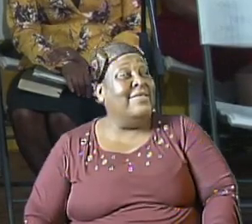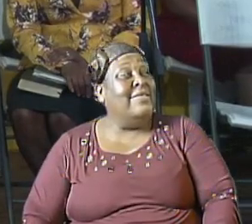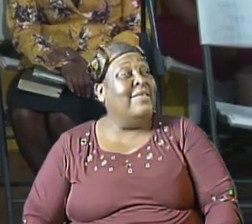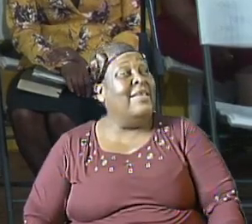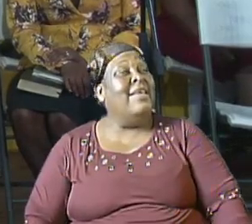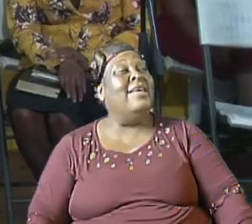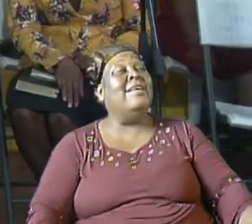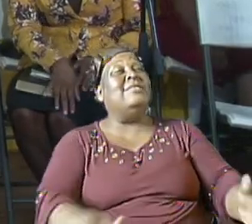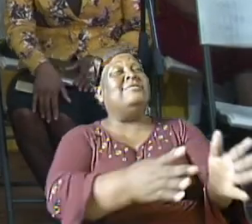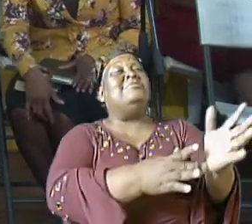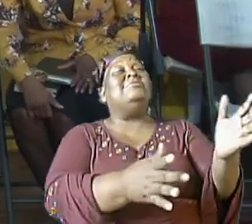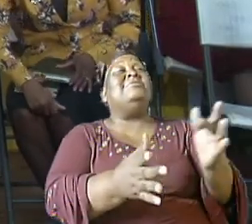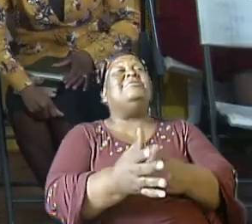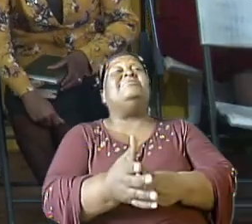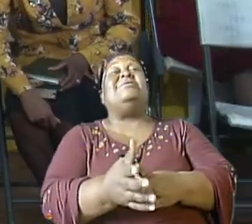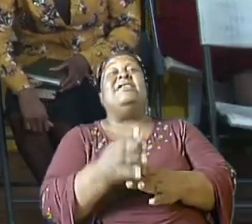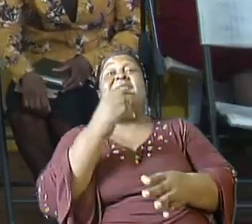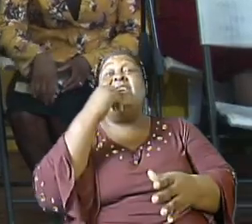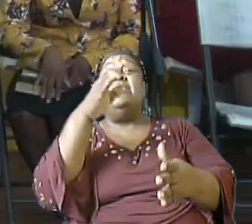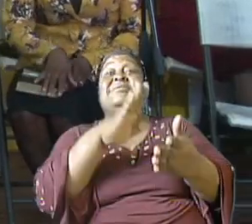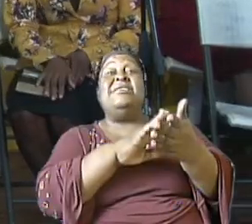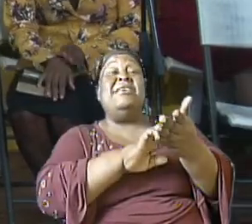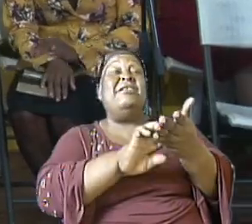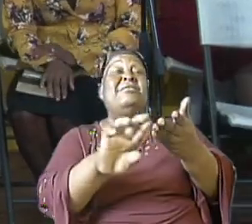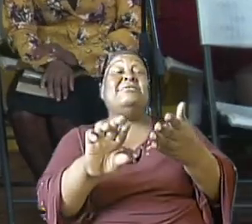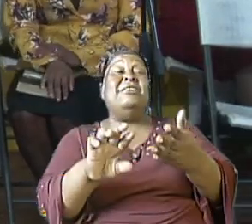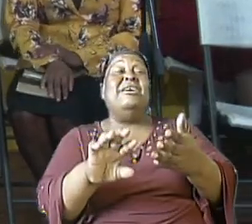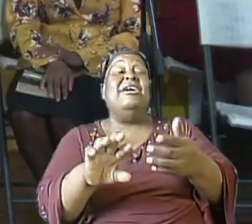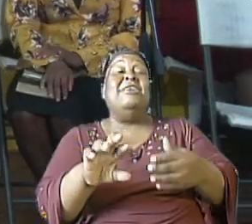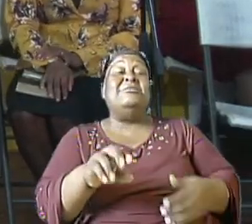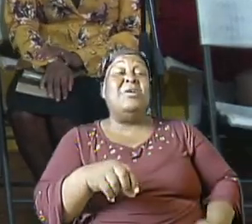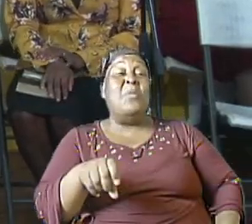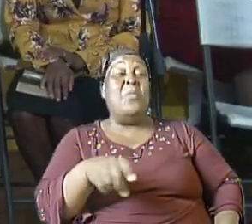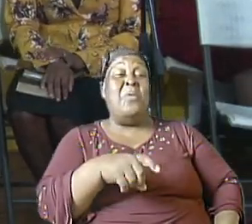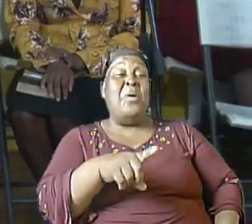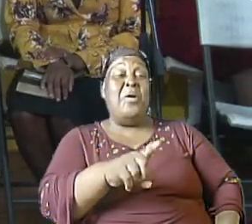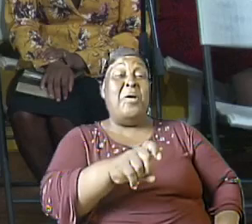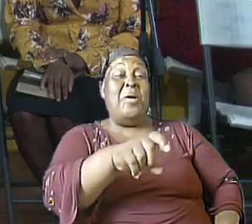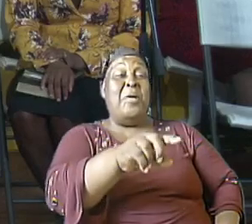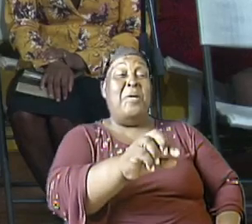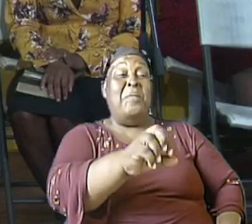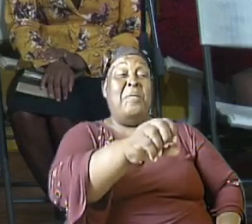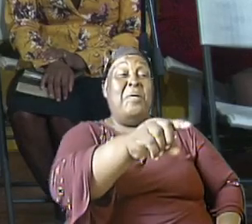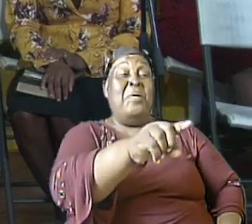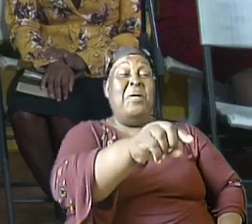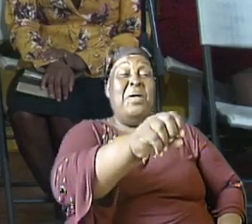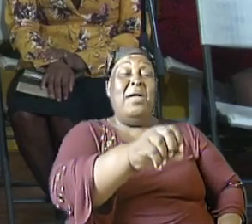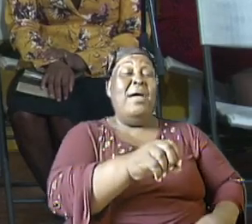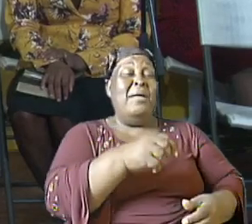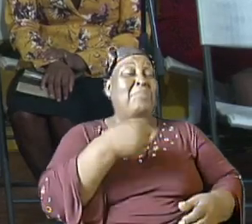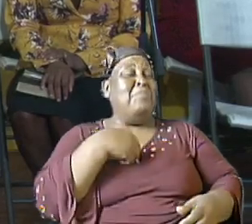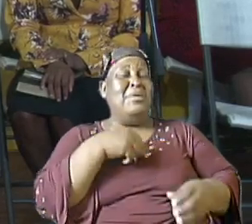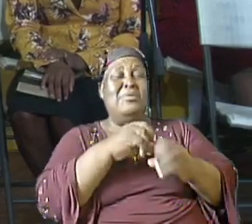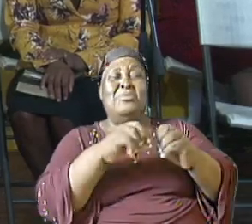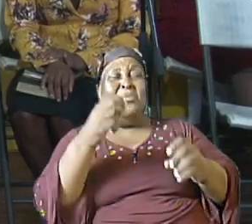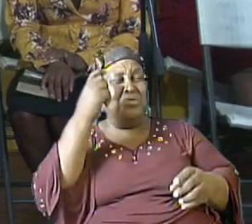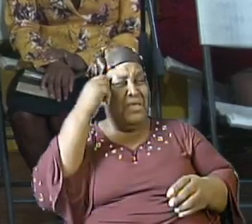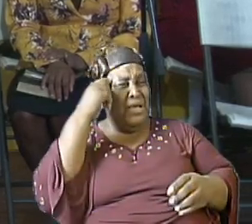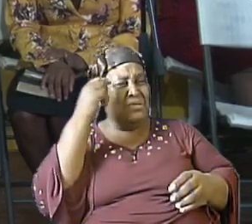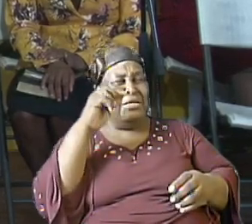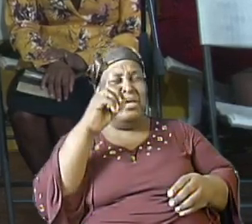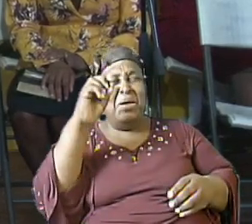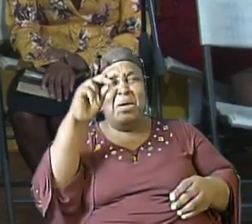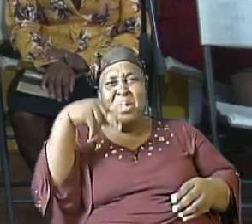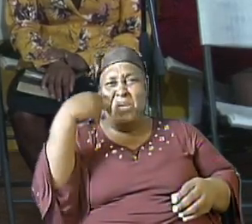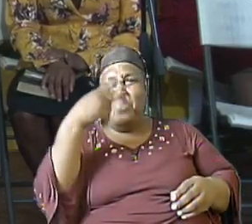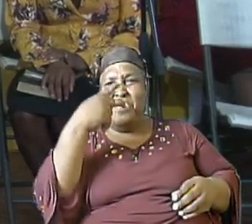Now, Jesus put it nicely and said, worms. I don't think it's the little pretty garden worm that,